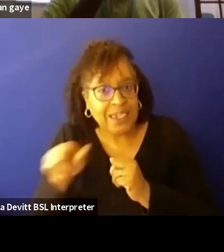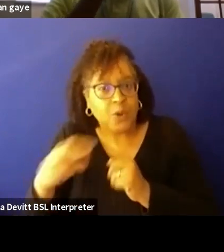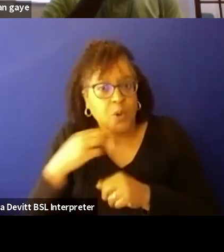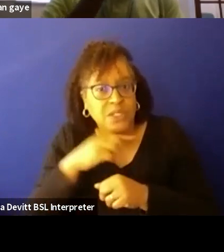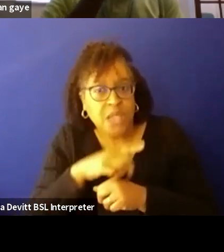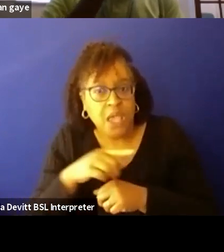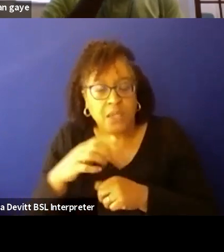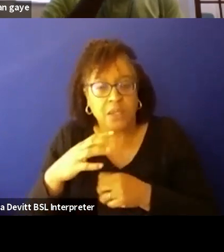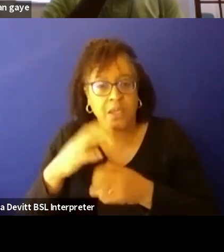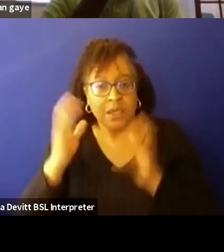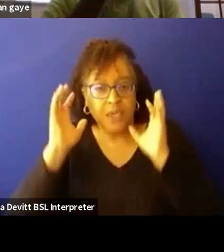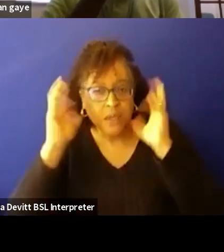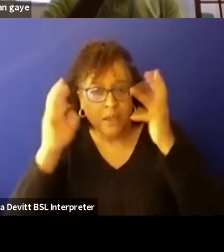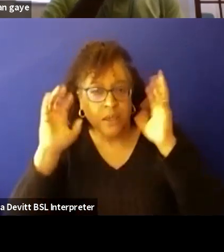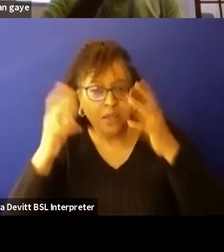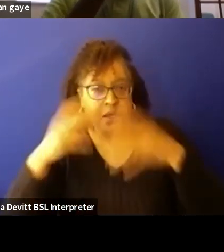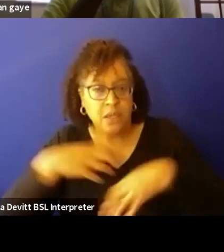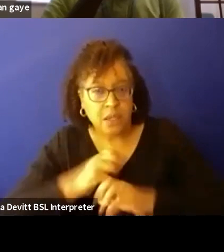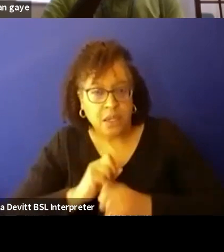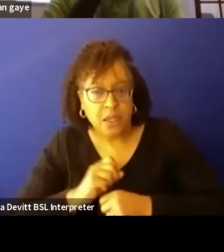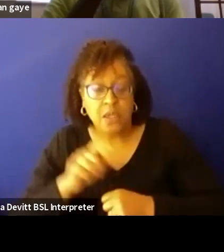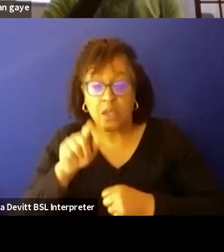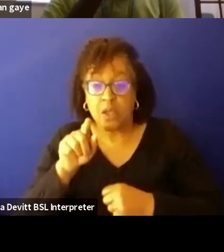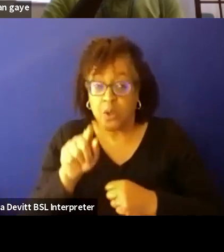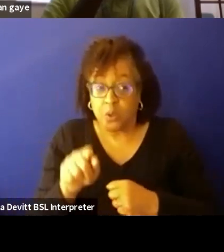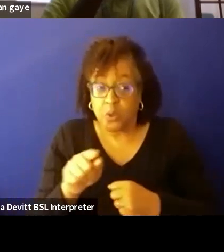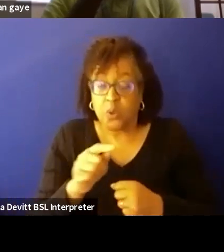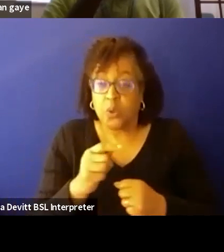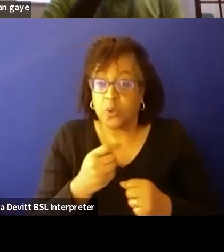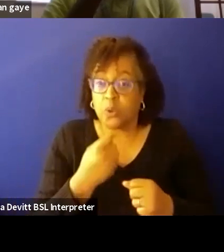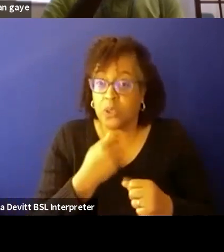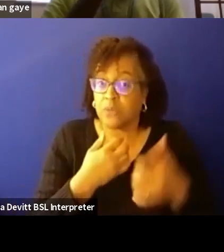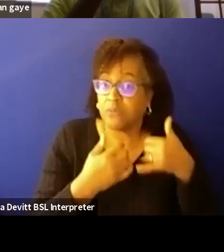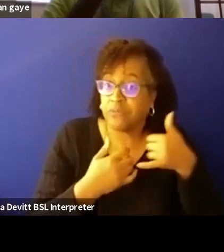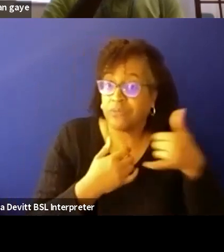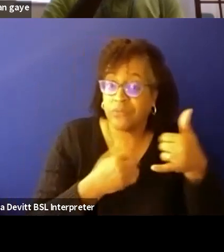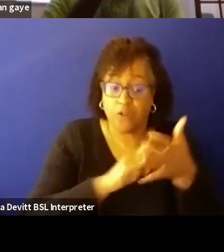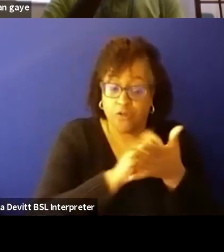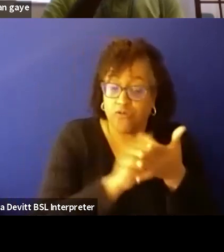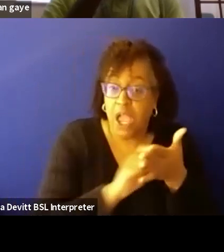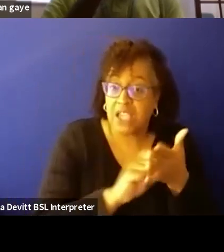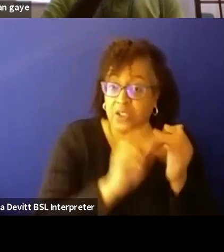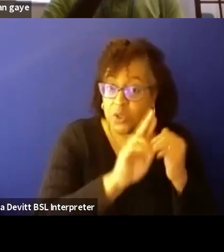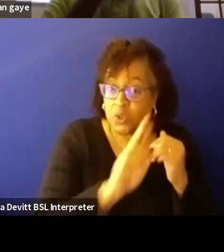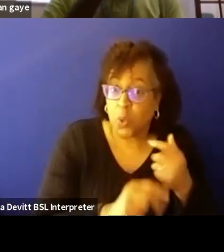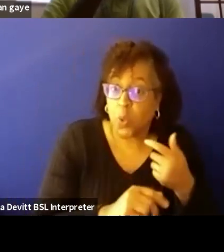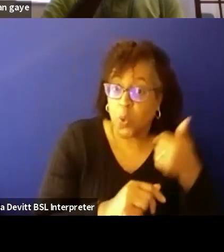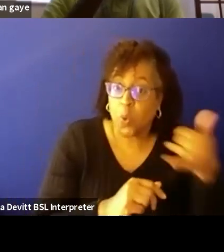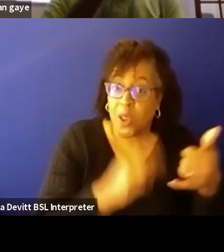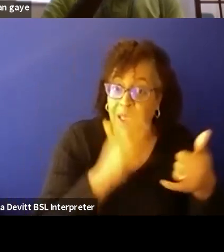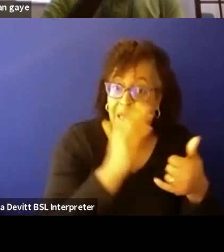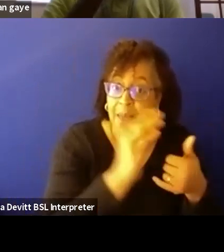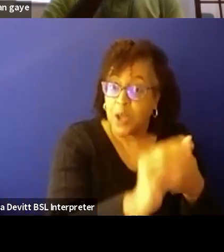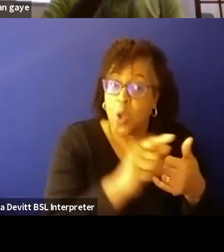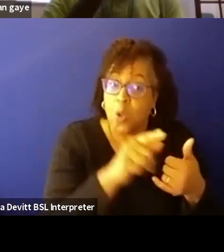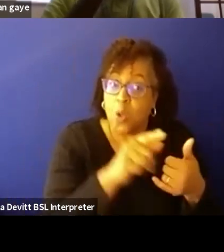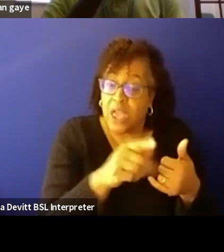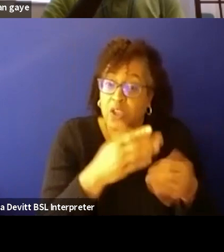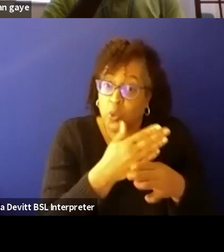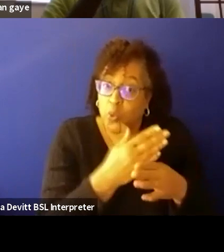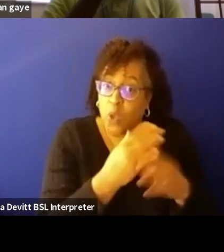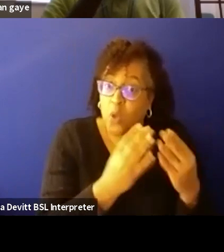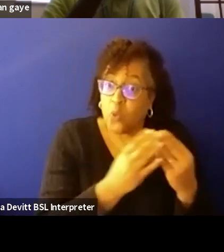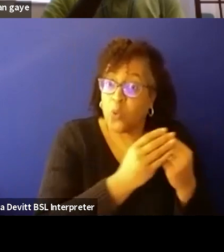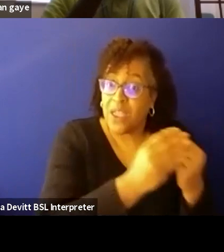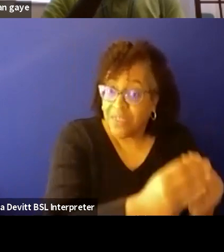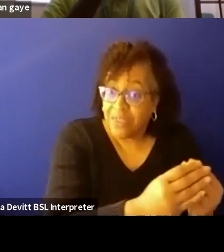and saying you're willing to work with them. I guess that if it got to the you know, the governor's meeting or an independent